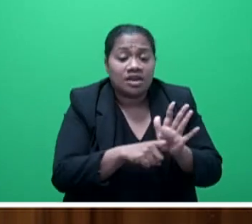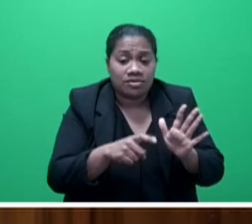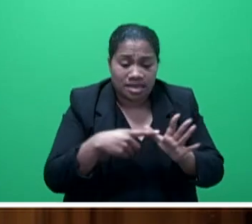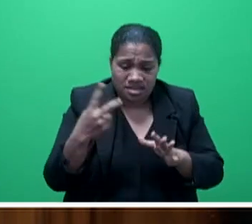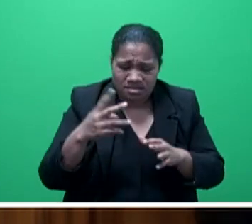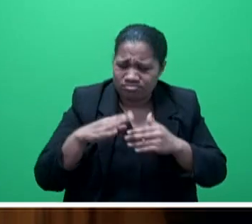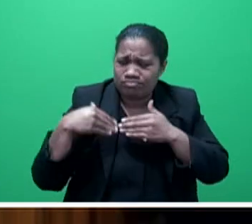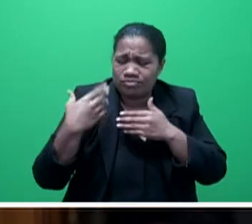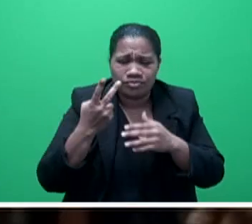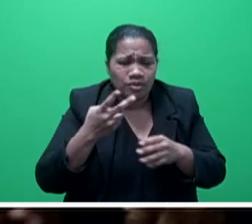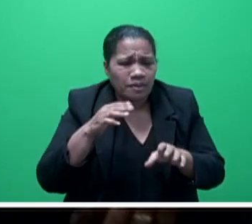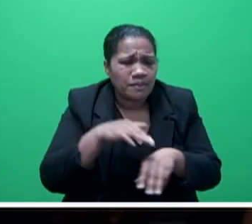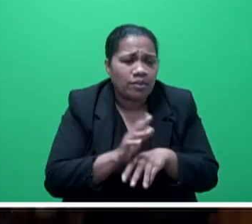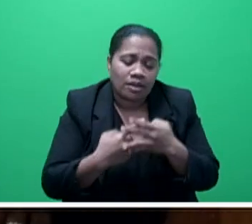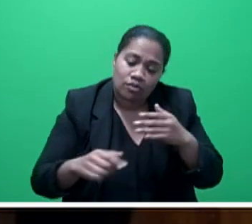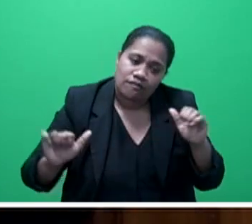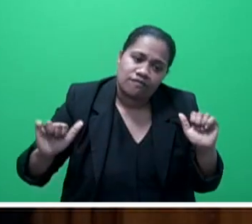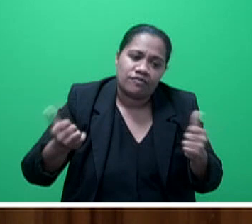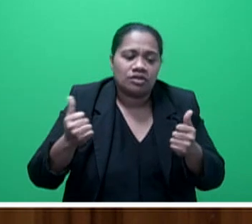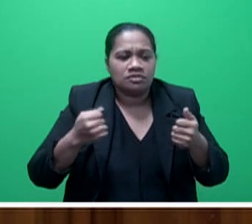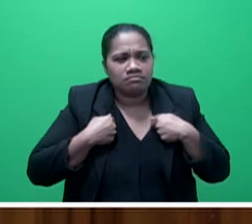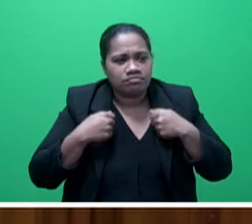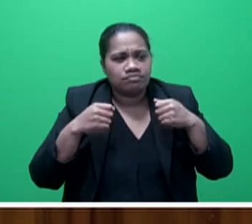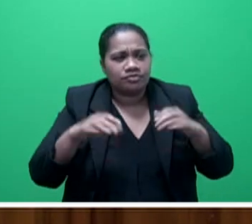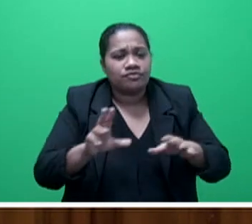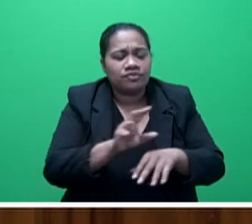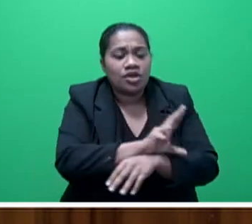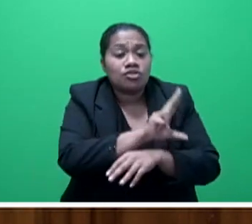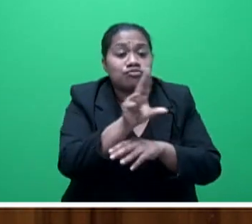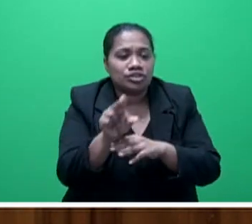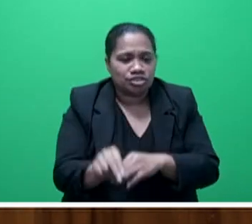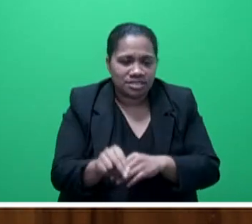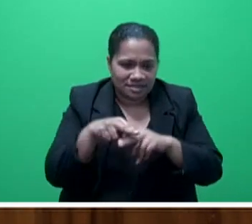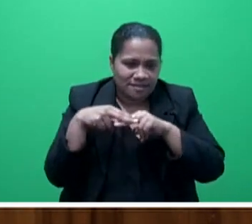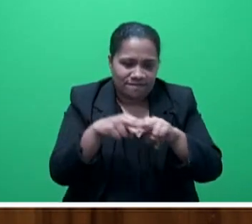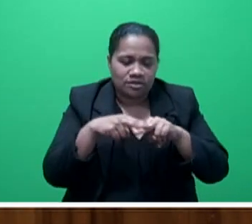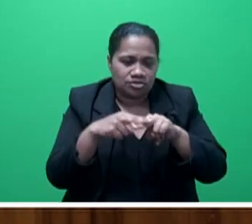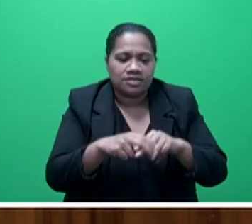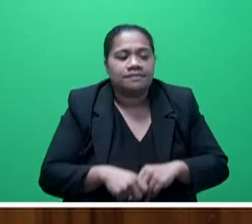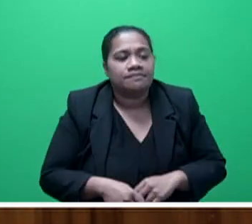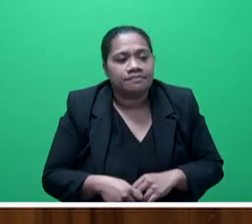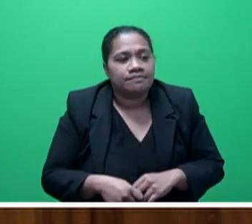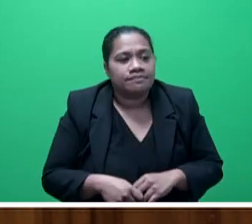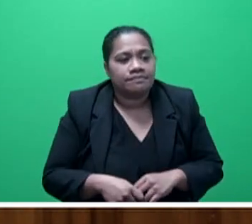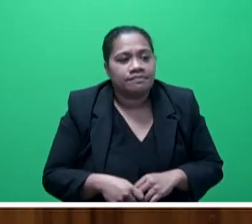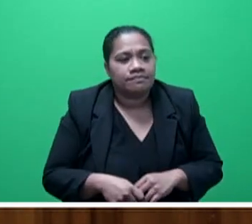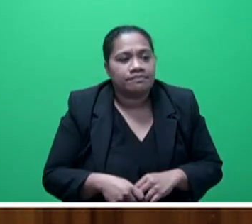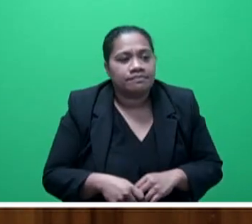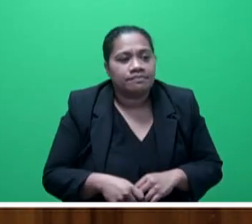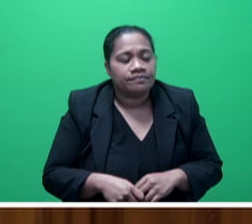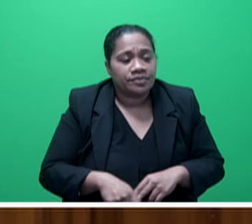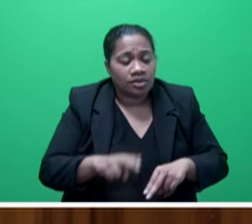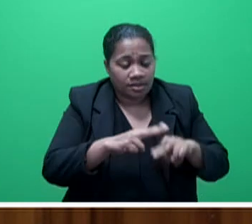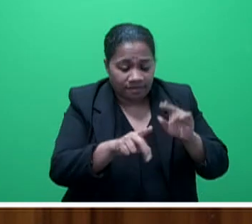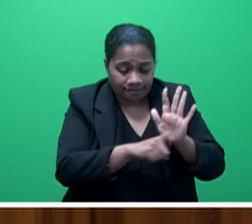the replacement of 20 severely deteriorated bridges around Fiji. Also, through this budget allocation, FRA will complete